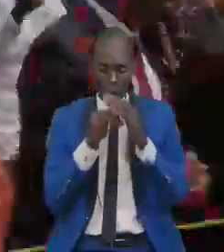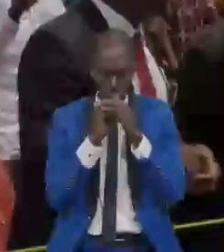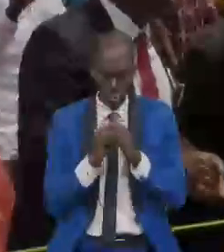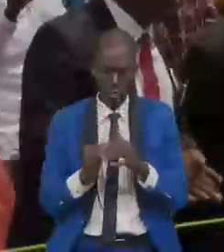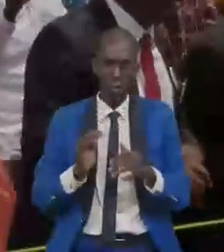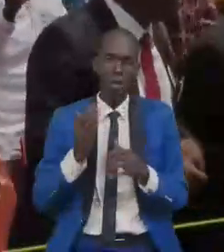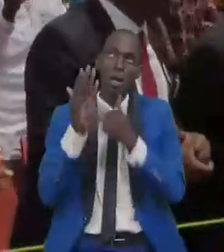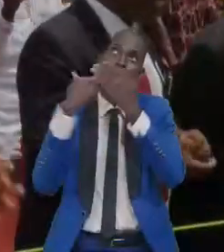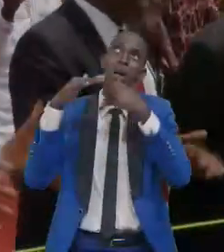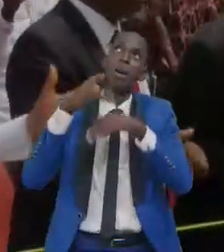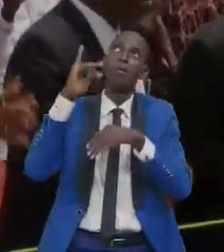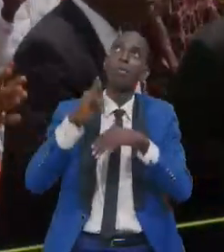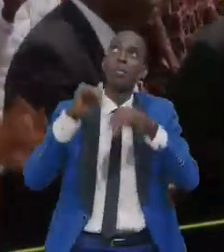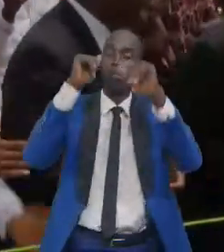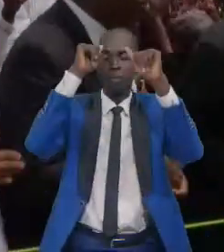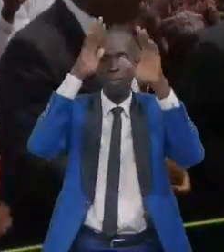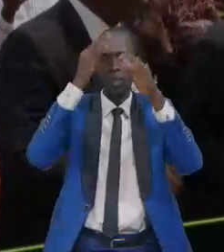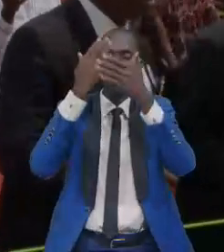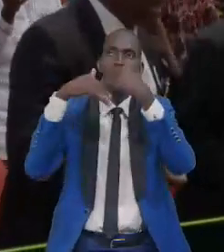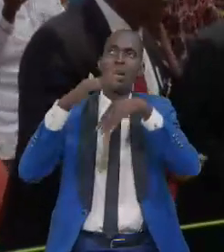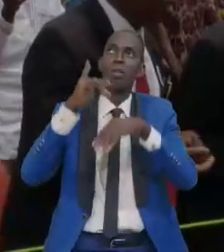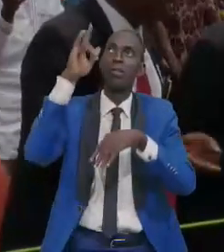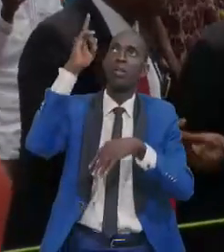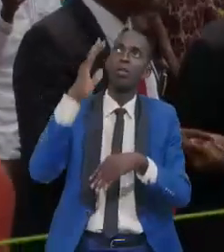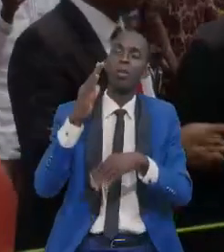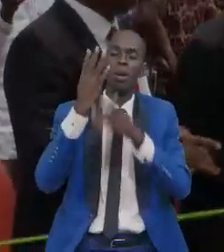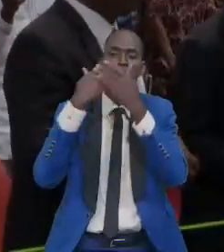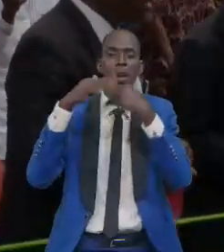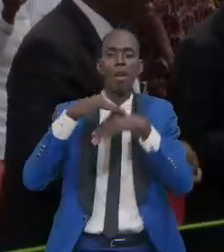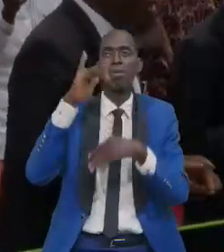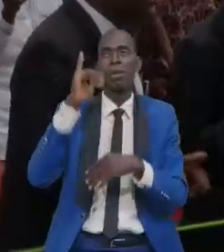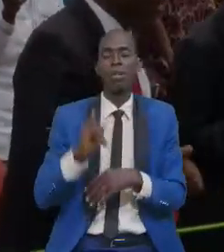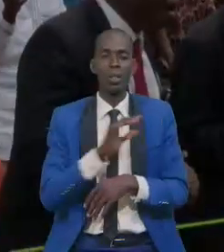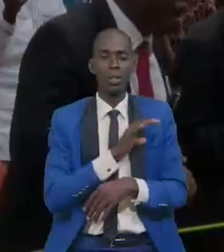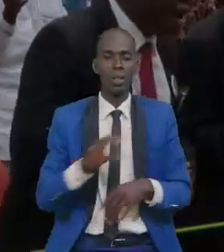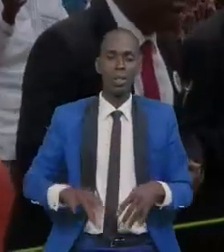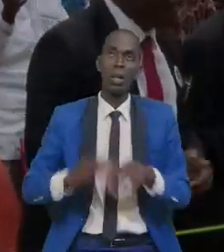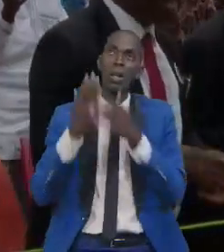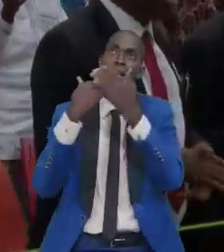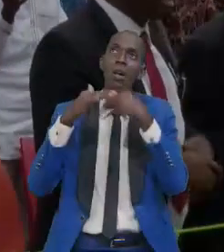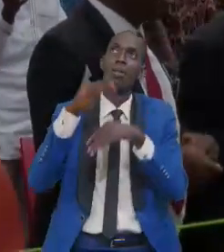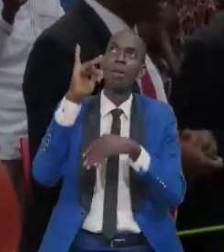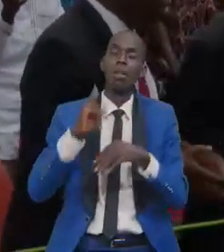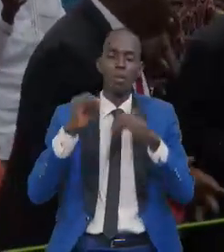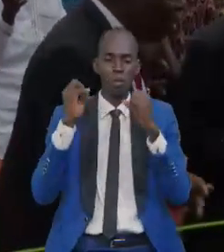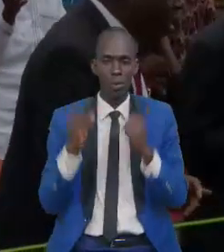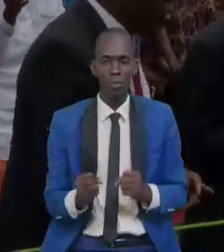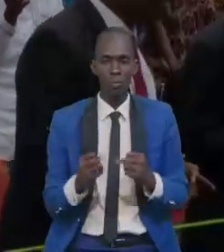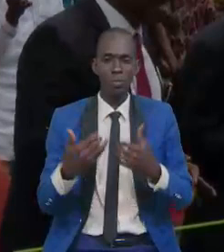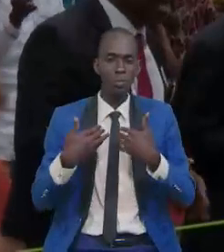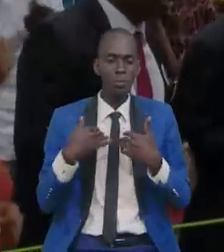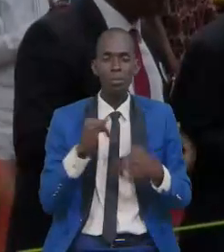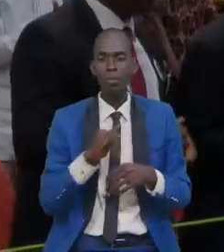God, heavenly Christ, heavenly power, having